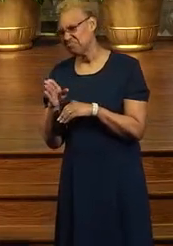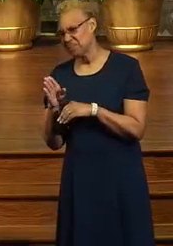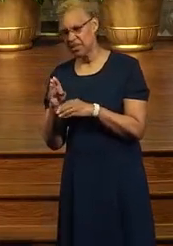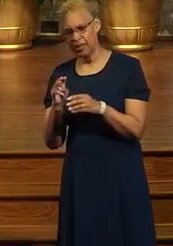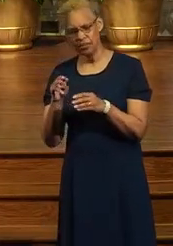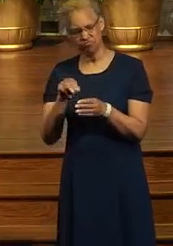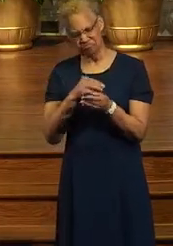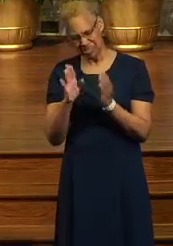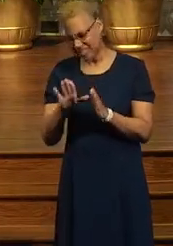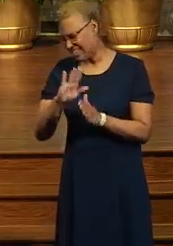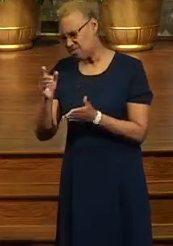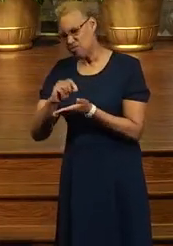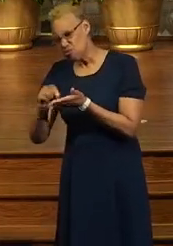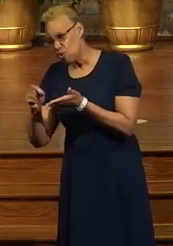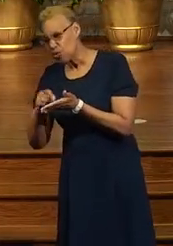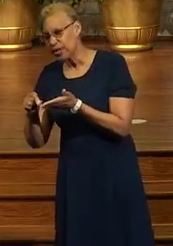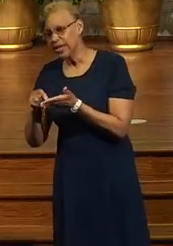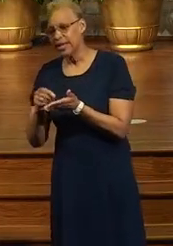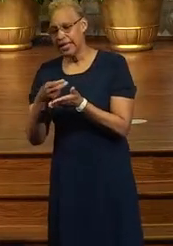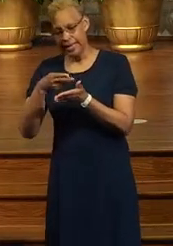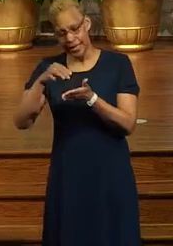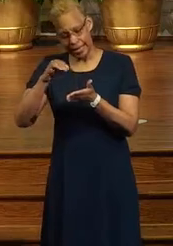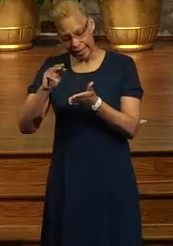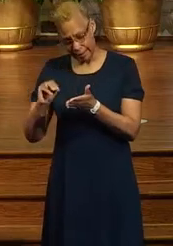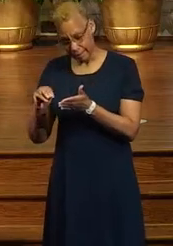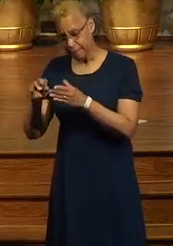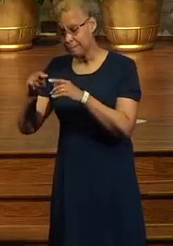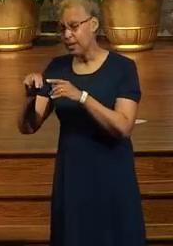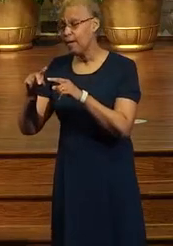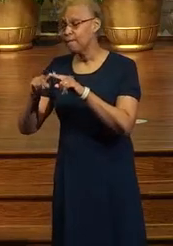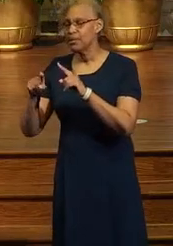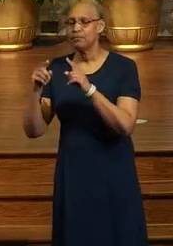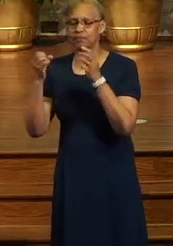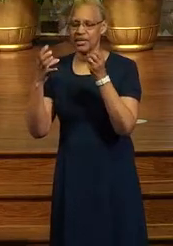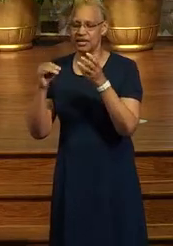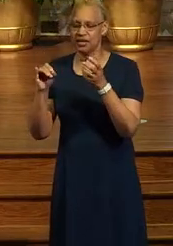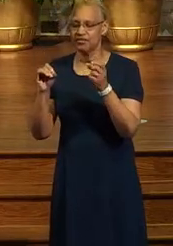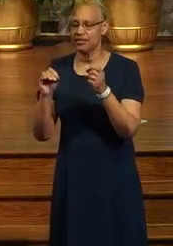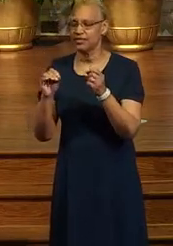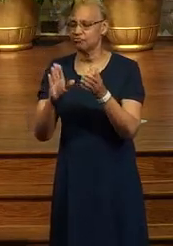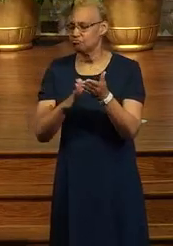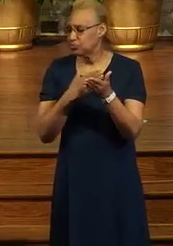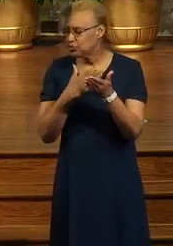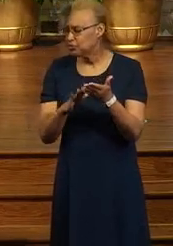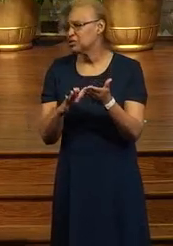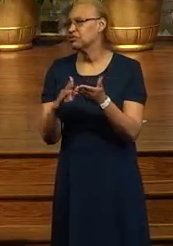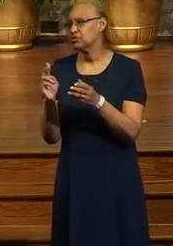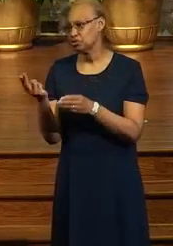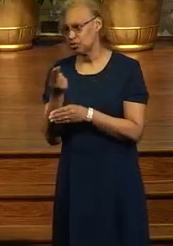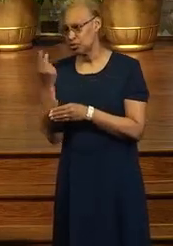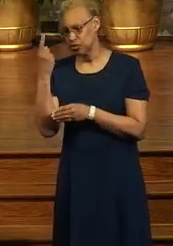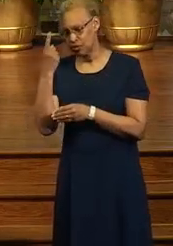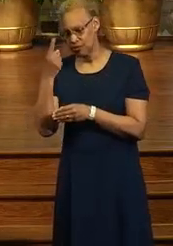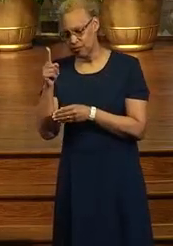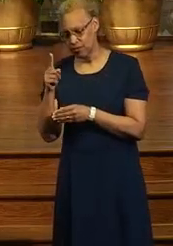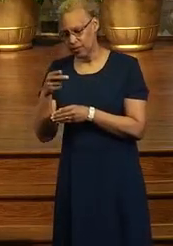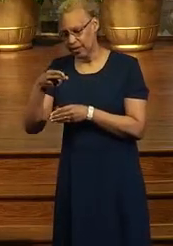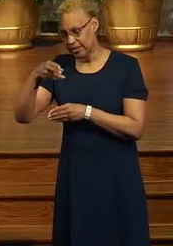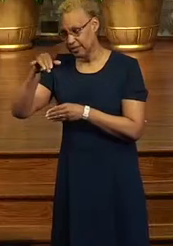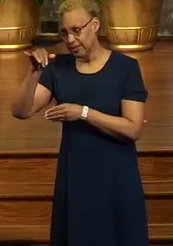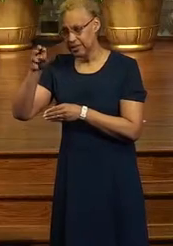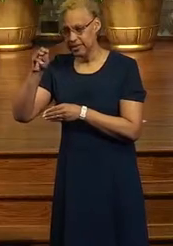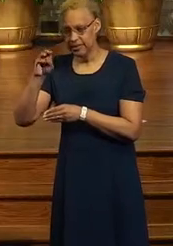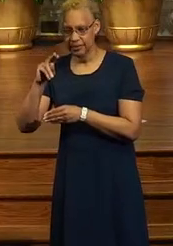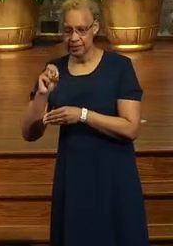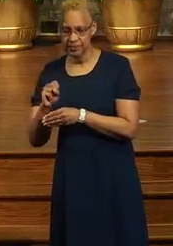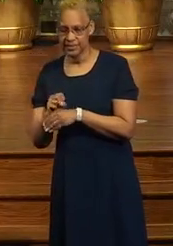of his work later was adapted towards hymns. Now, Amy Grant and other people have recorded this song. It's widely